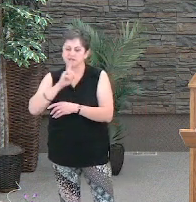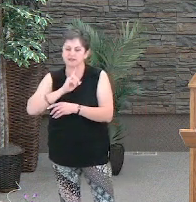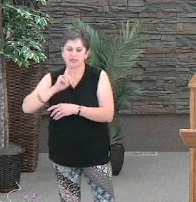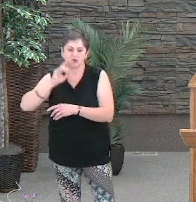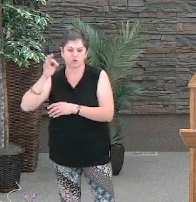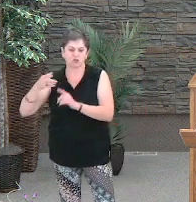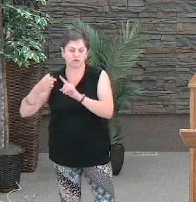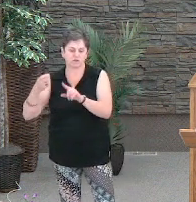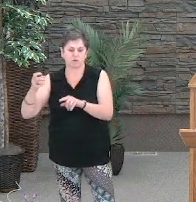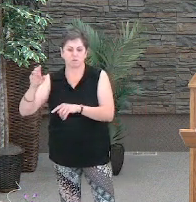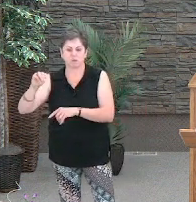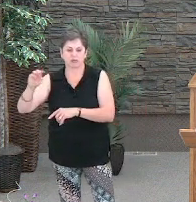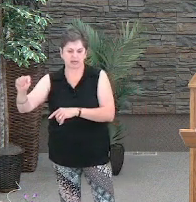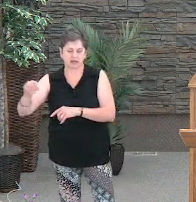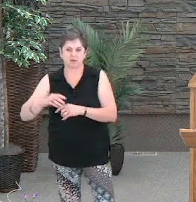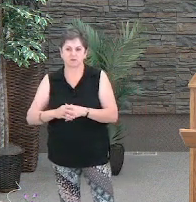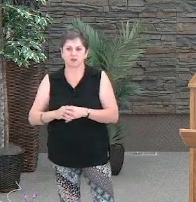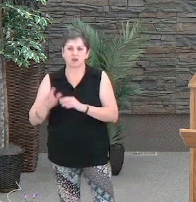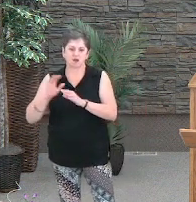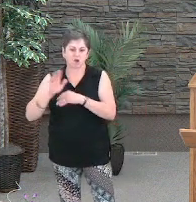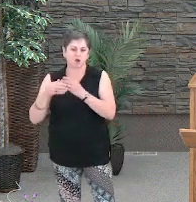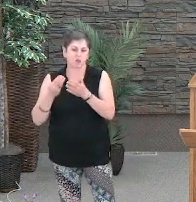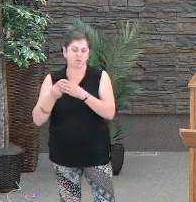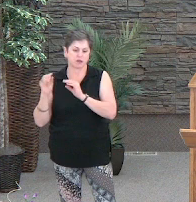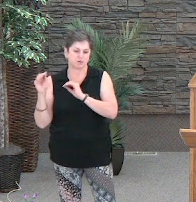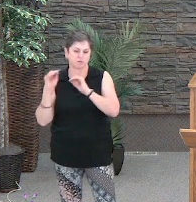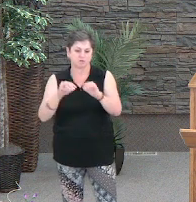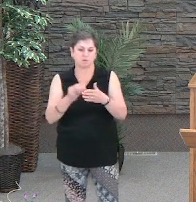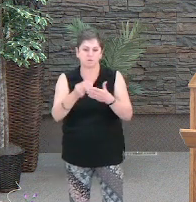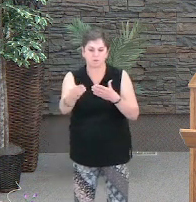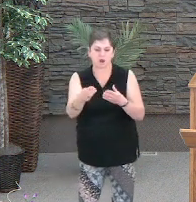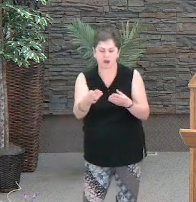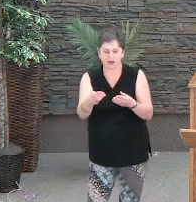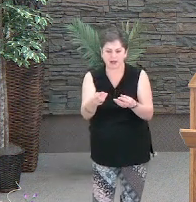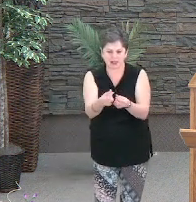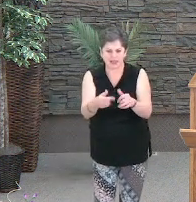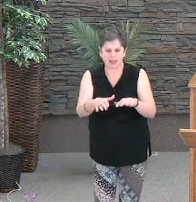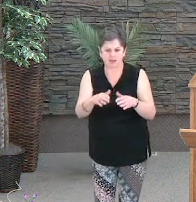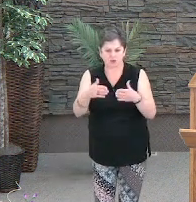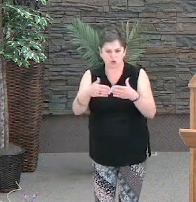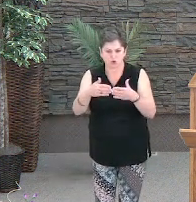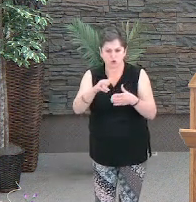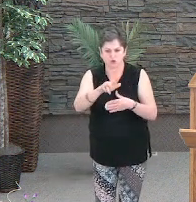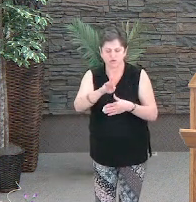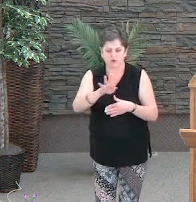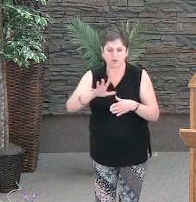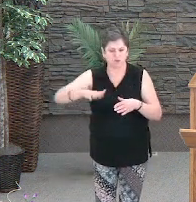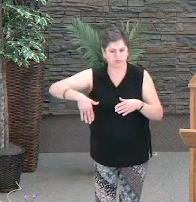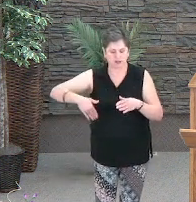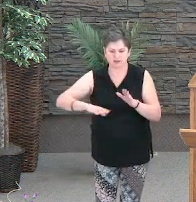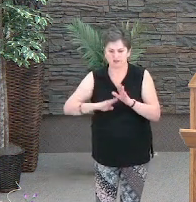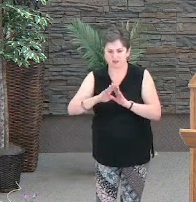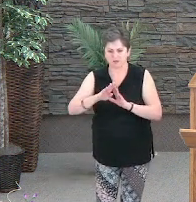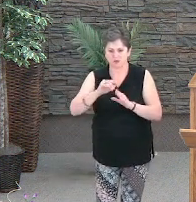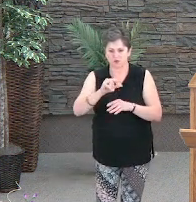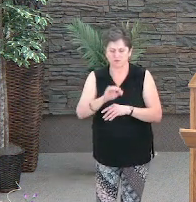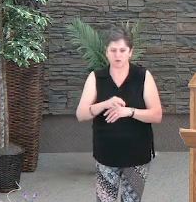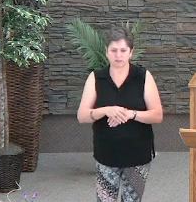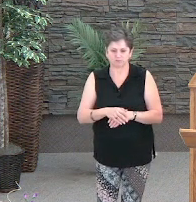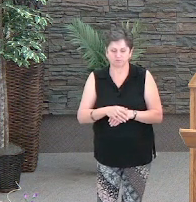Geyser, Montana. They put all their money into a place that was still developing in Great